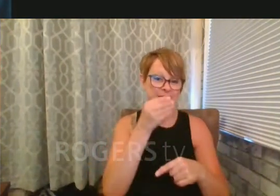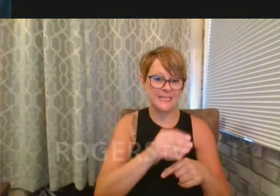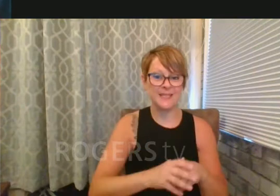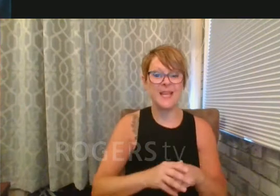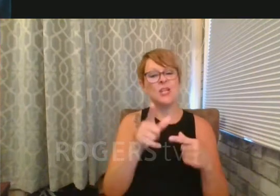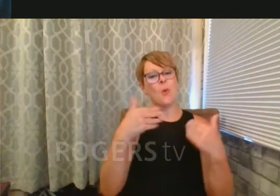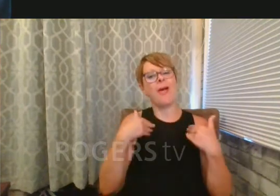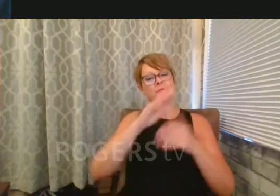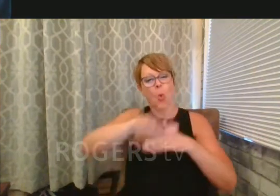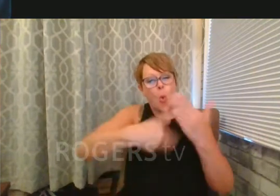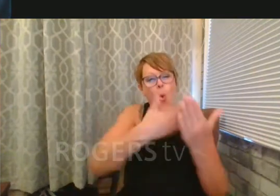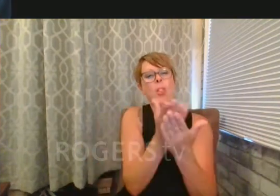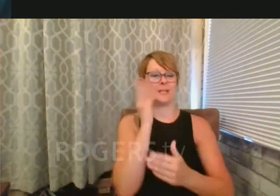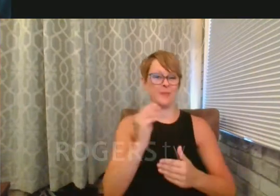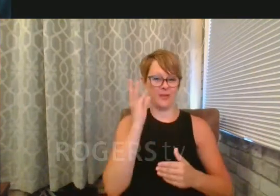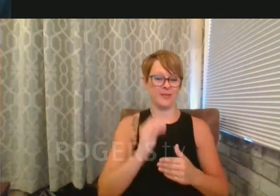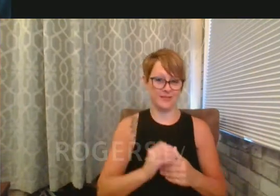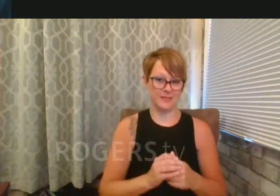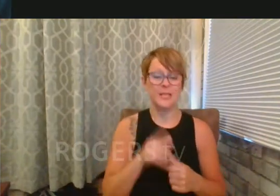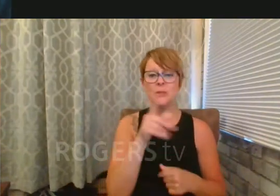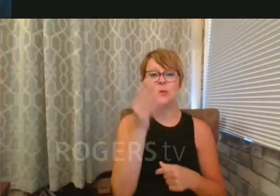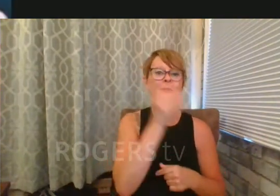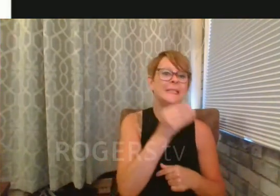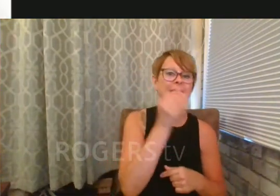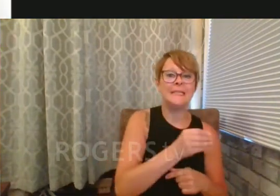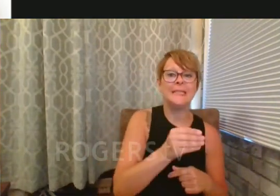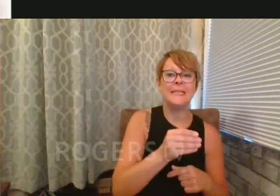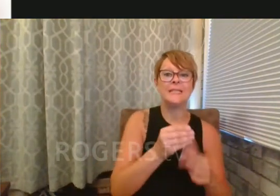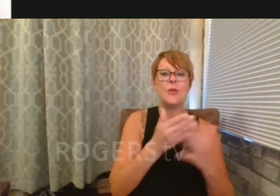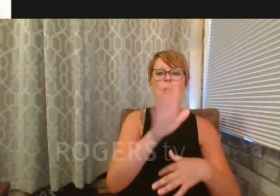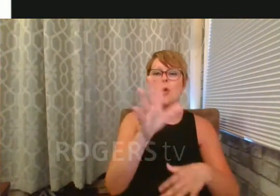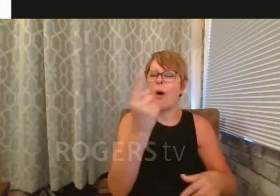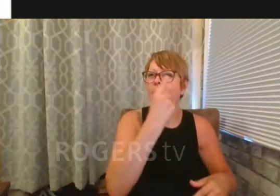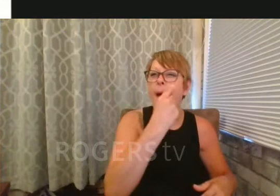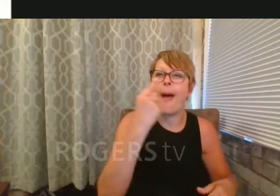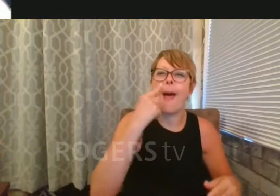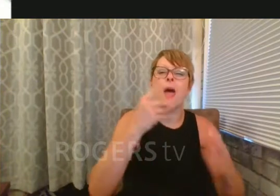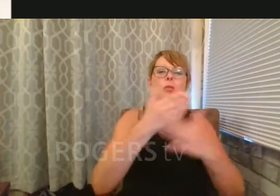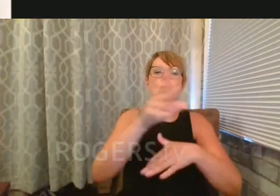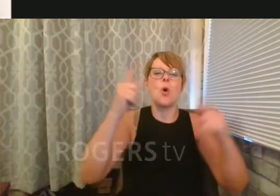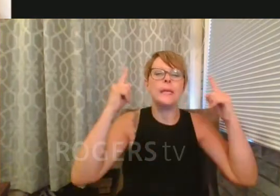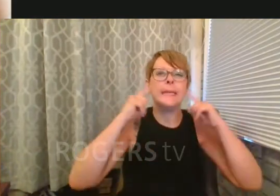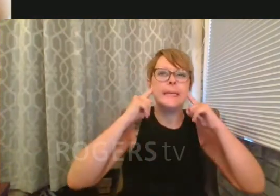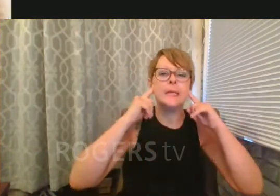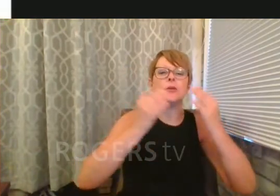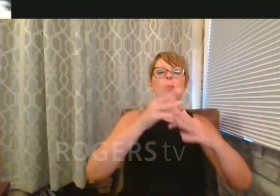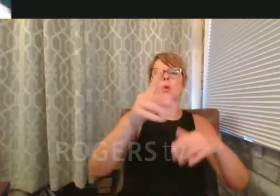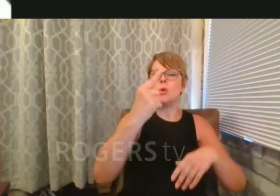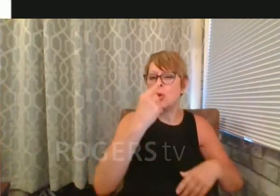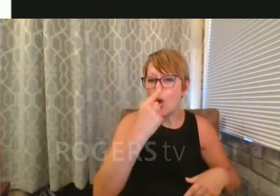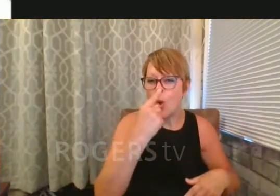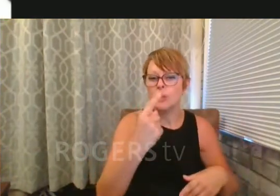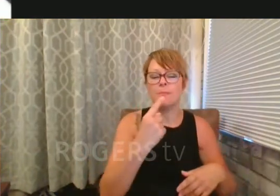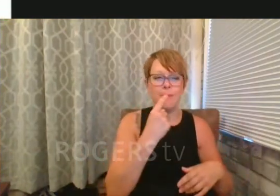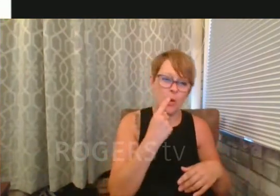that you eat through your eyes, through your ears, through your nose, of course, through your mouth as